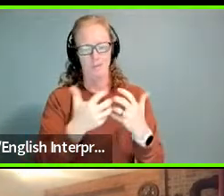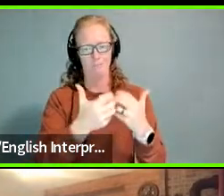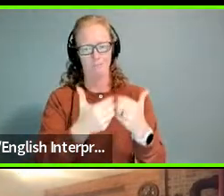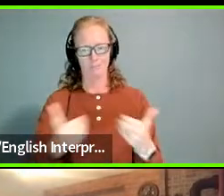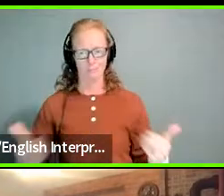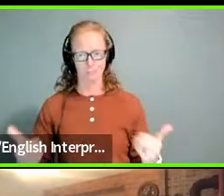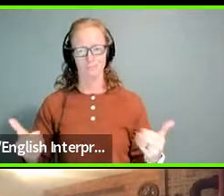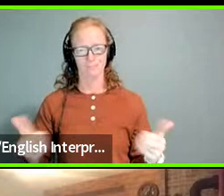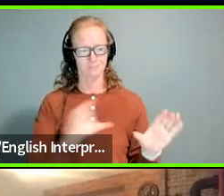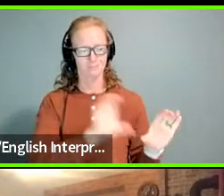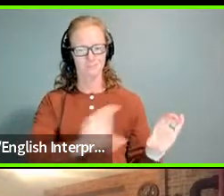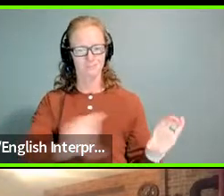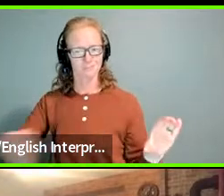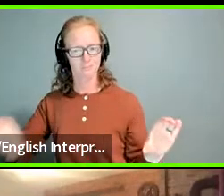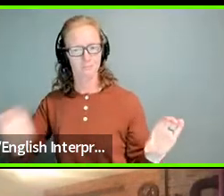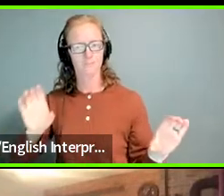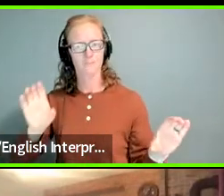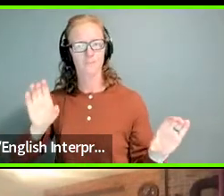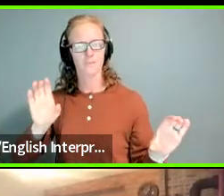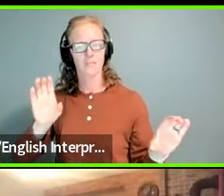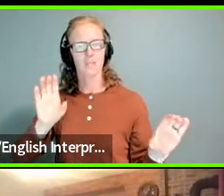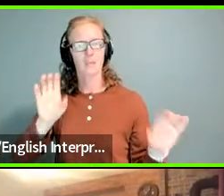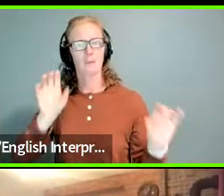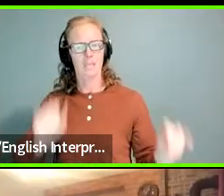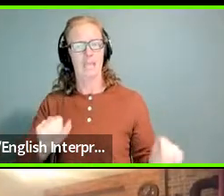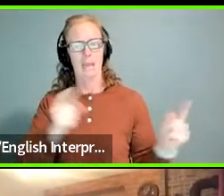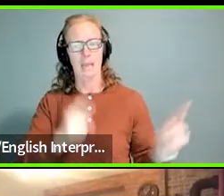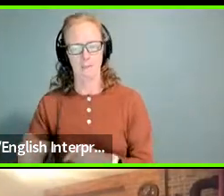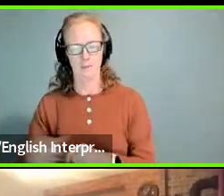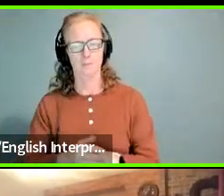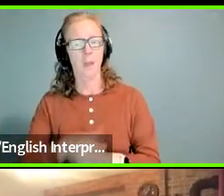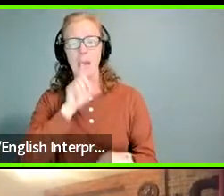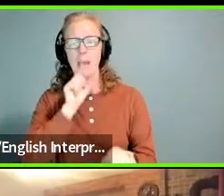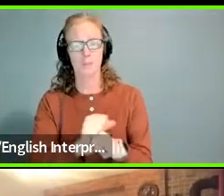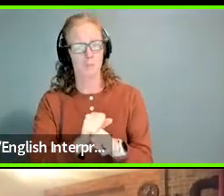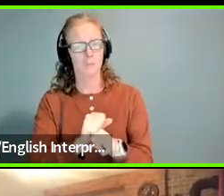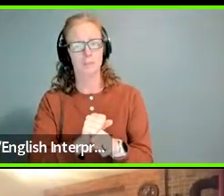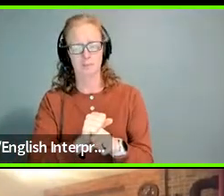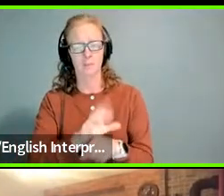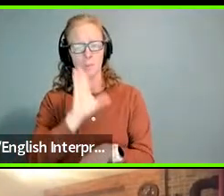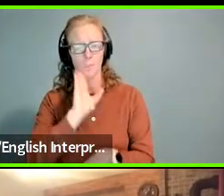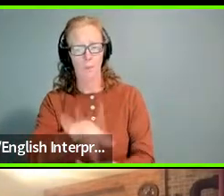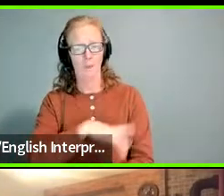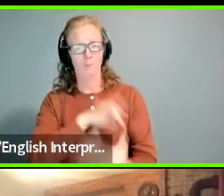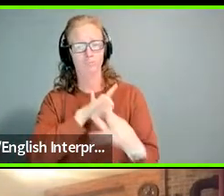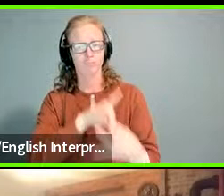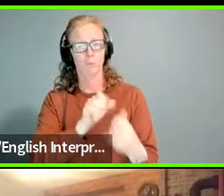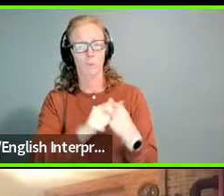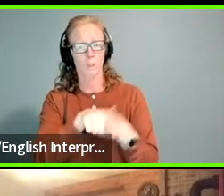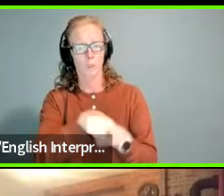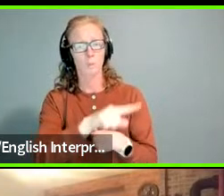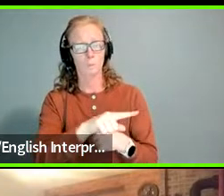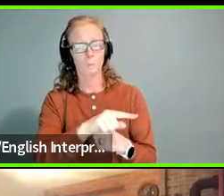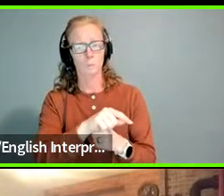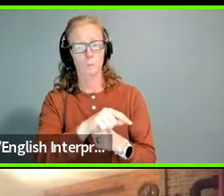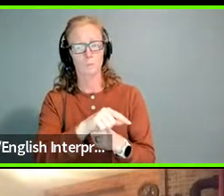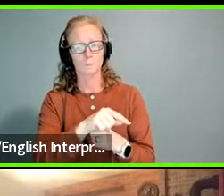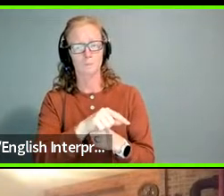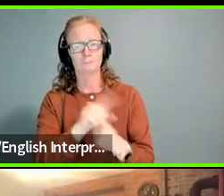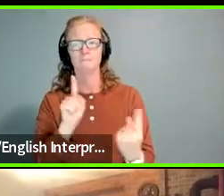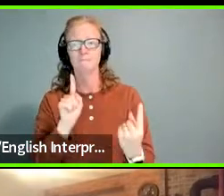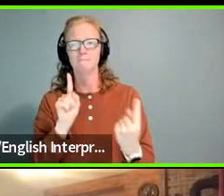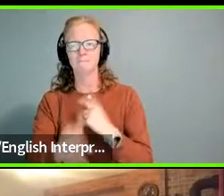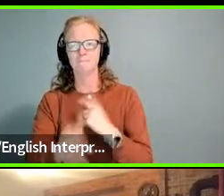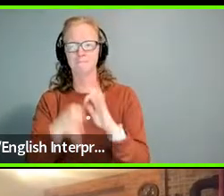into deliverable packages. But we'll absolutely coordinate and reach out to you